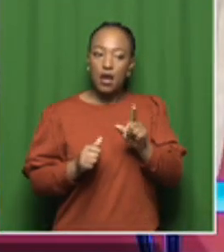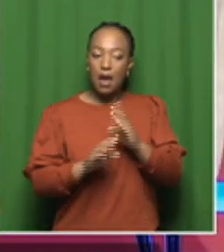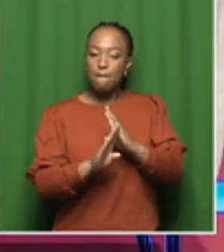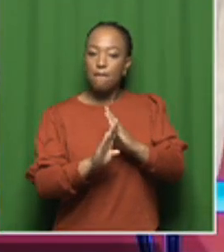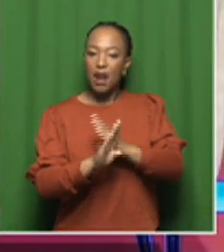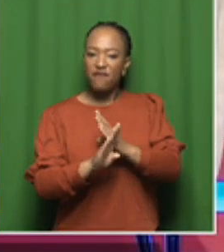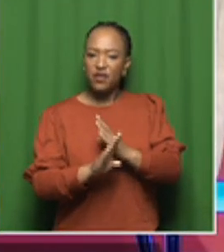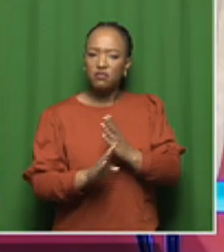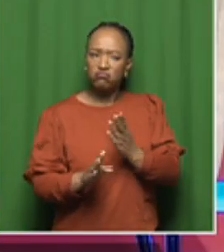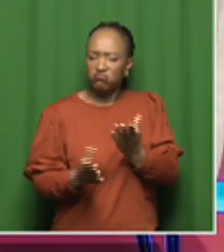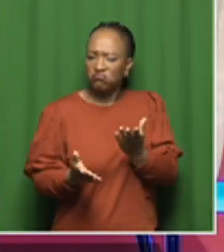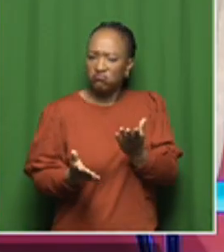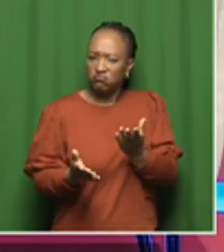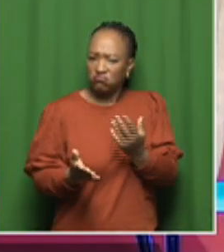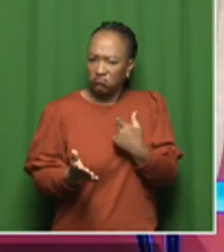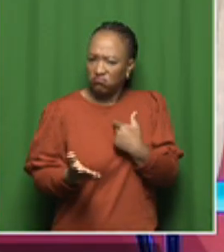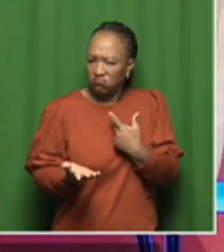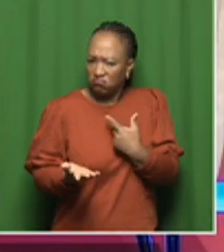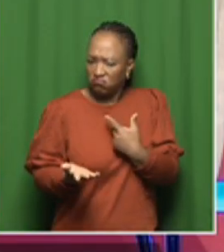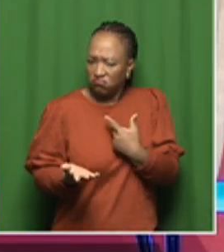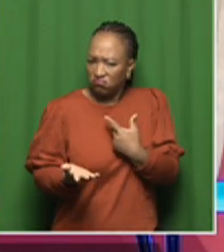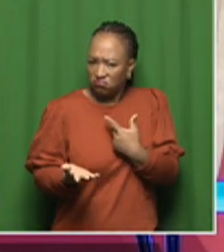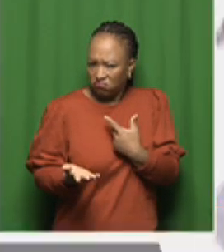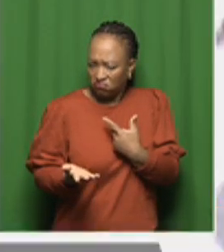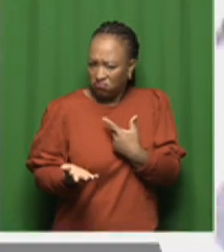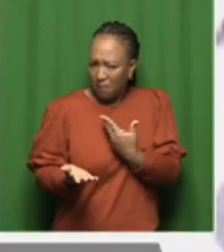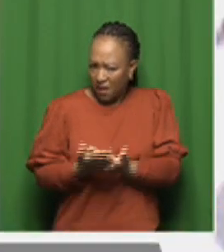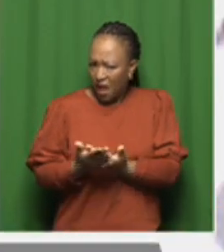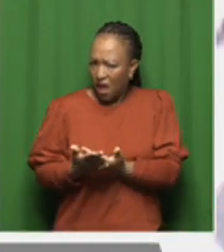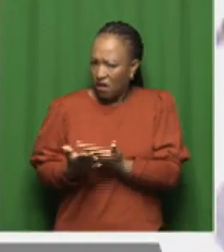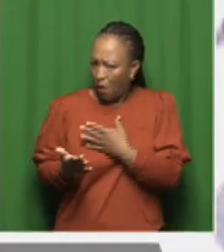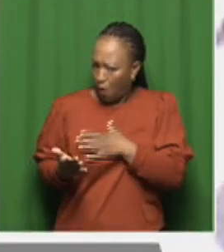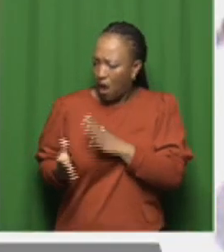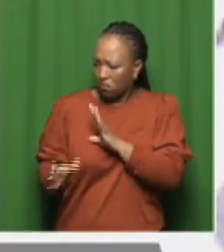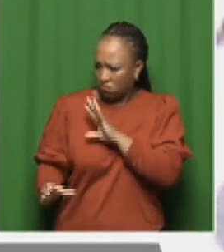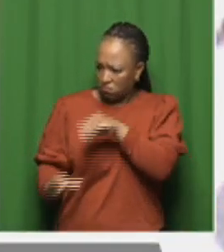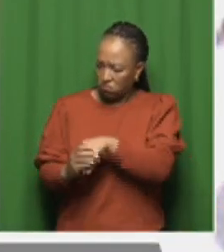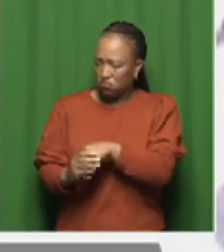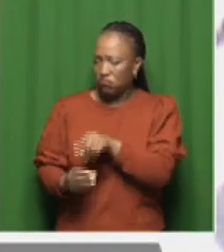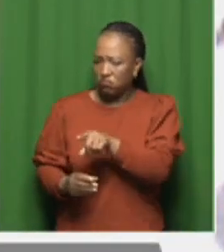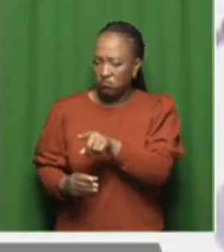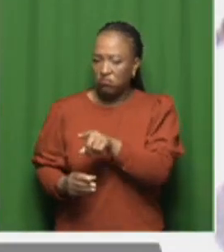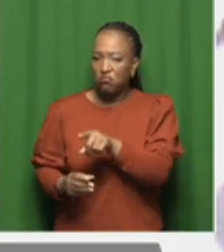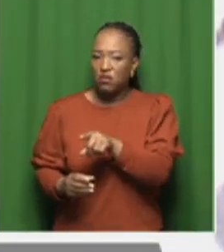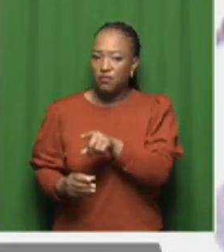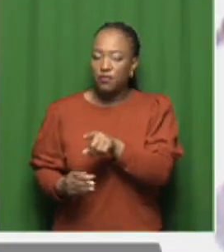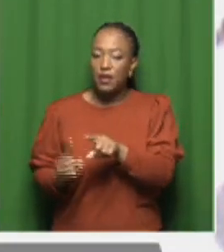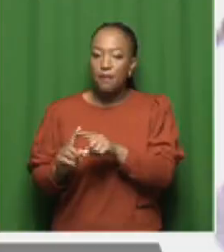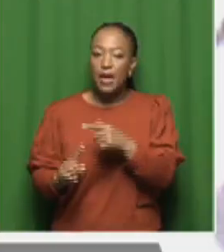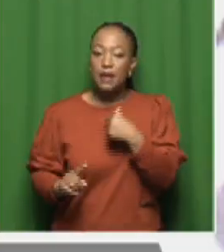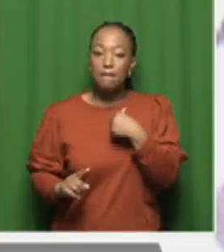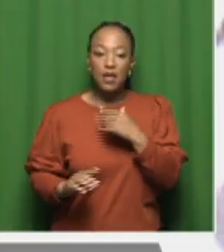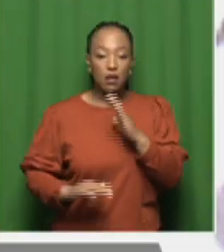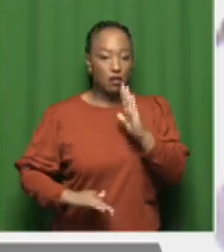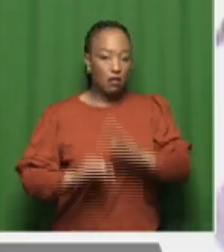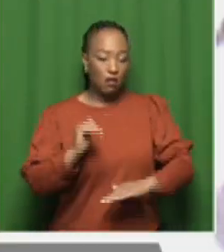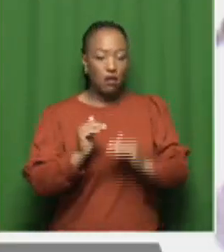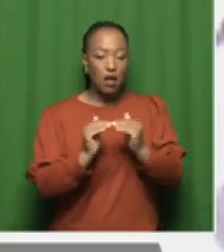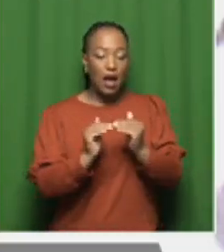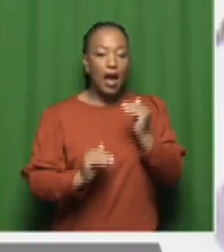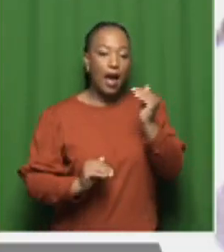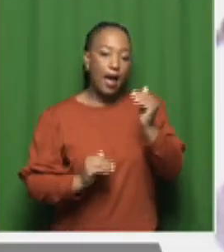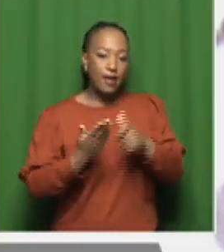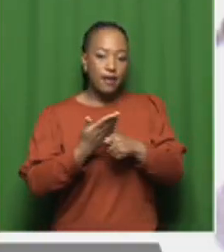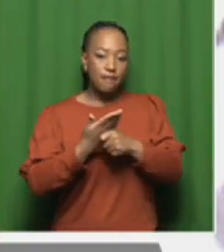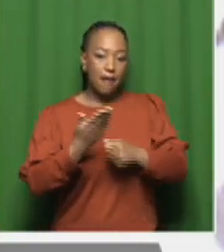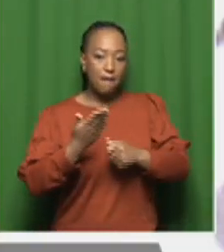put rail on the floor to enable this, but I'm going to charge a high tariff in order to recover the money that I've